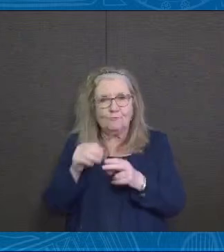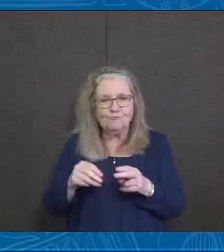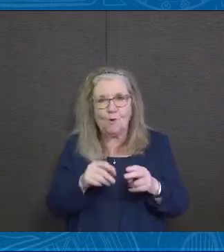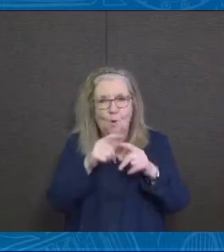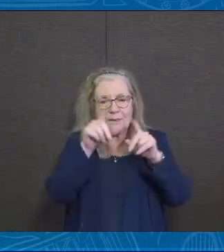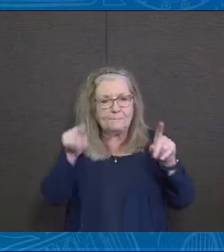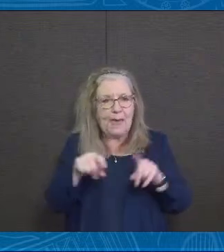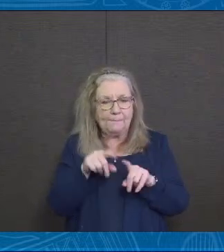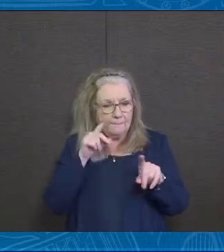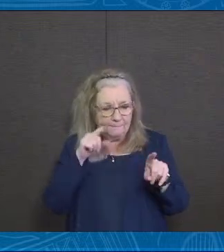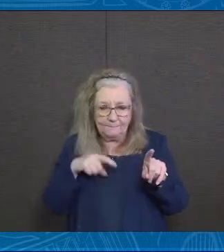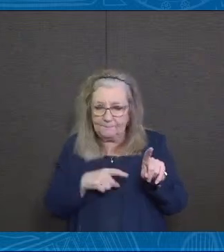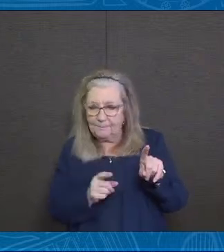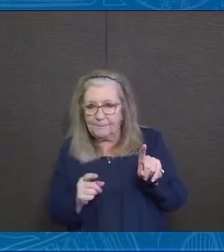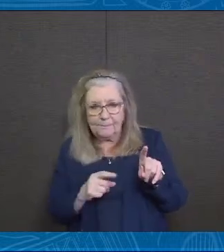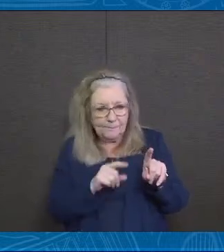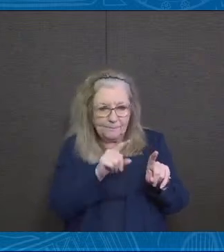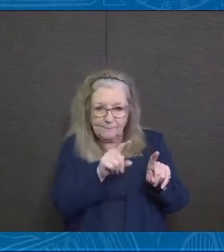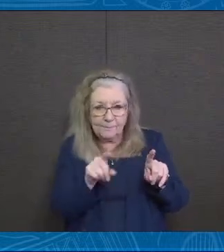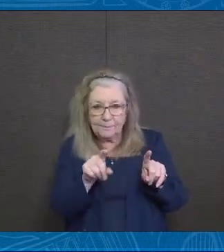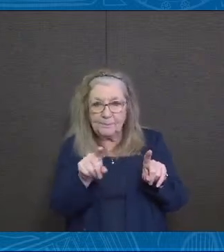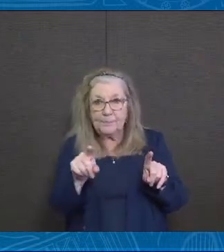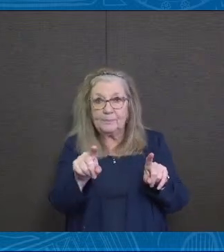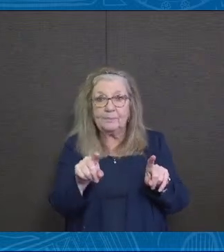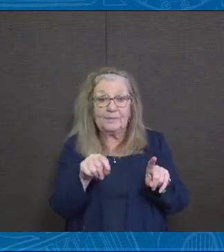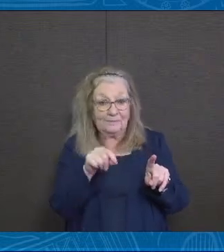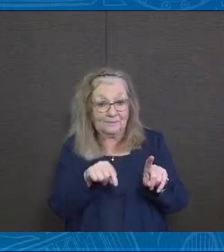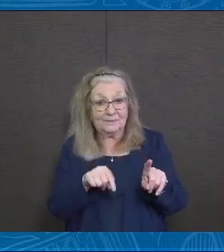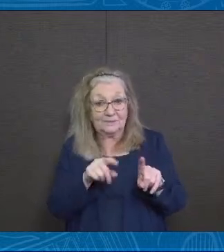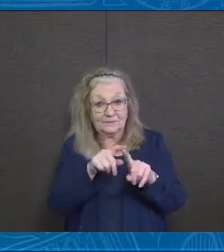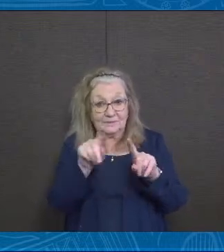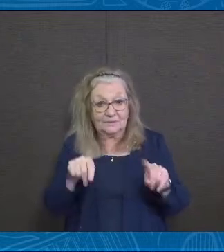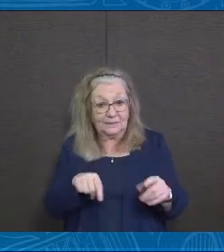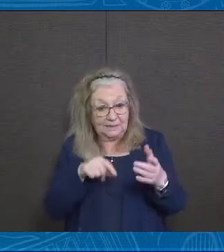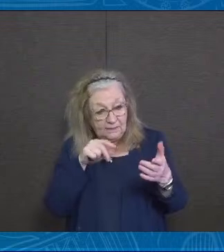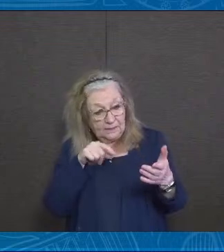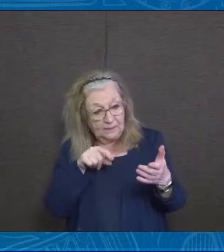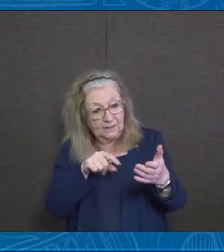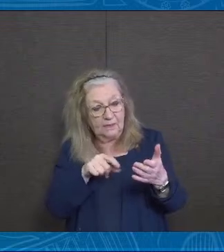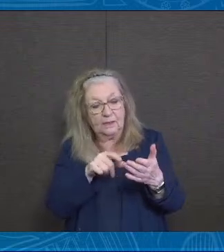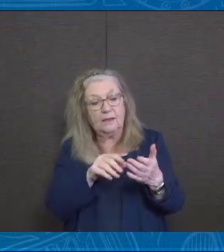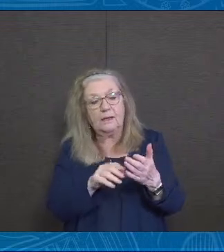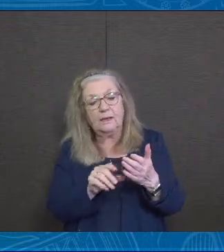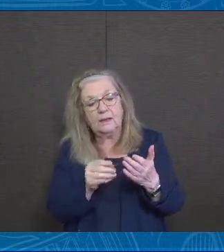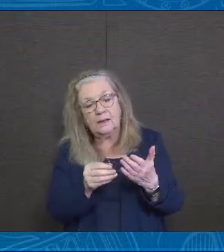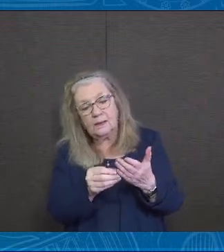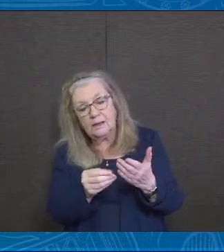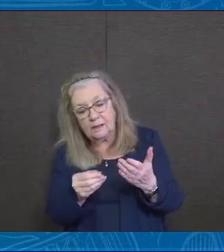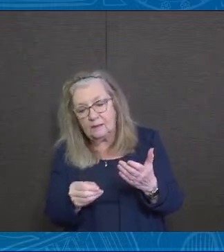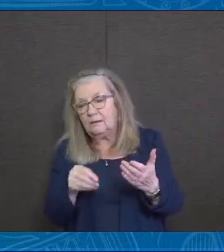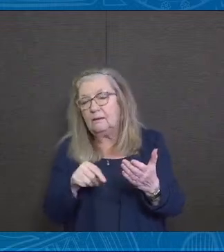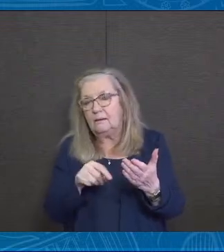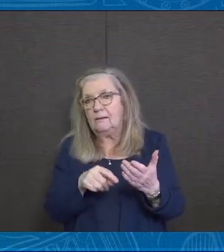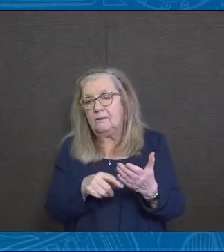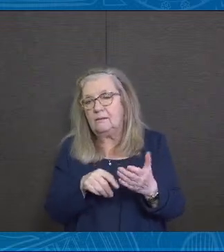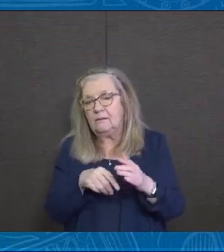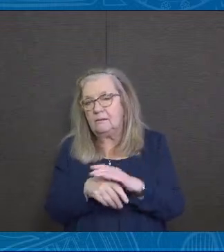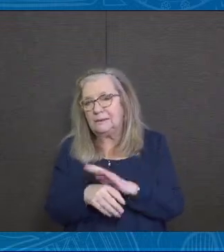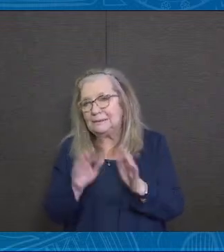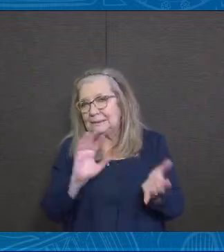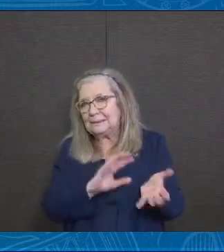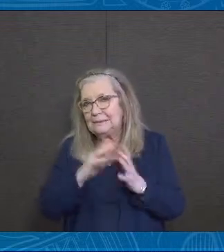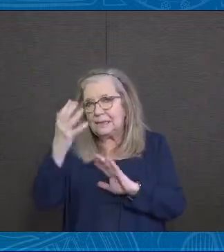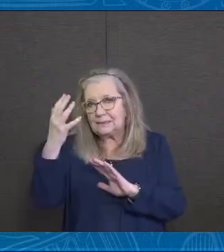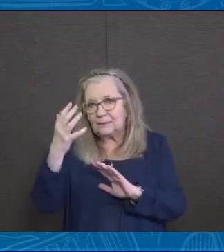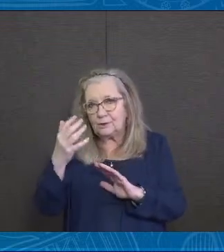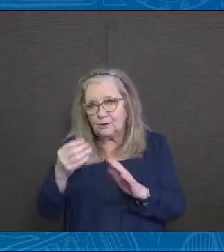financial management reform. And the roadmap includes a chapter on disaster. Let me get the exact.